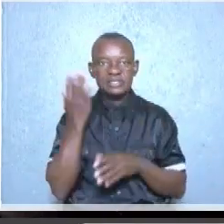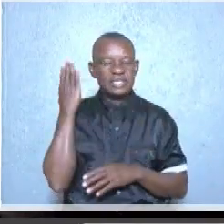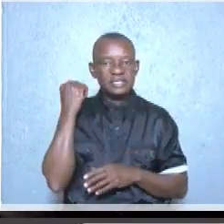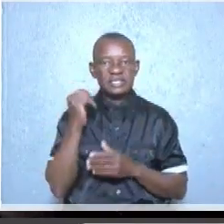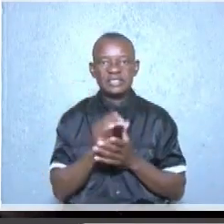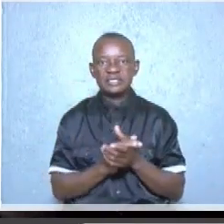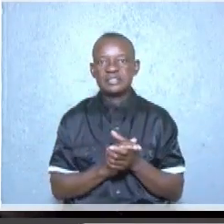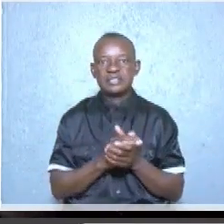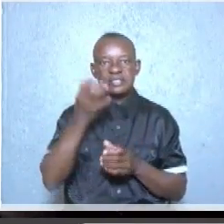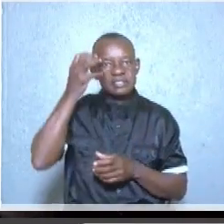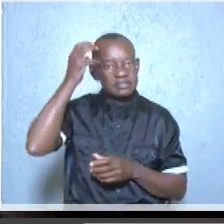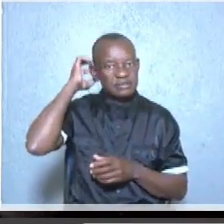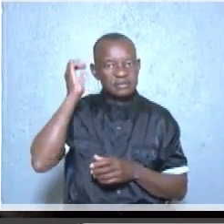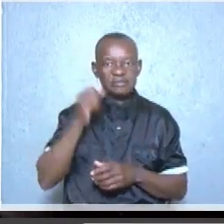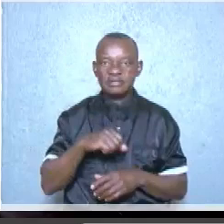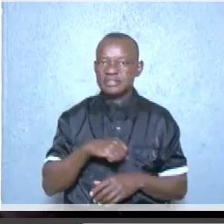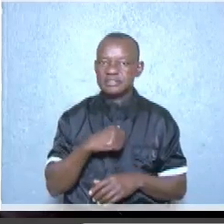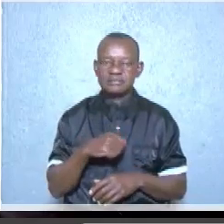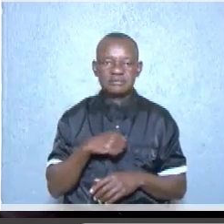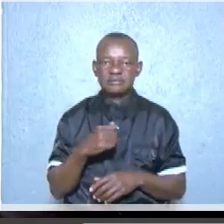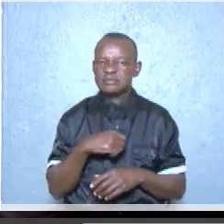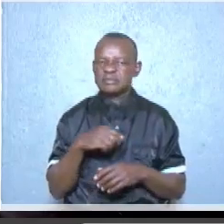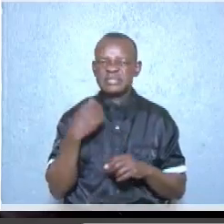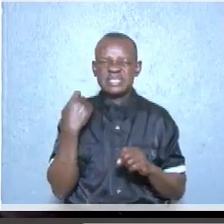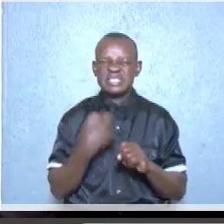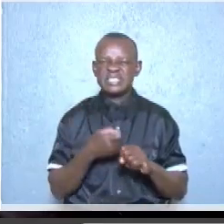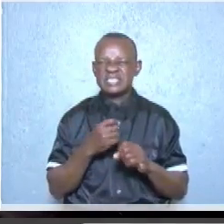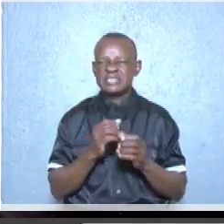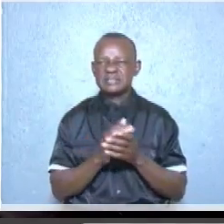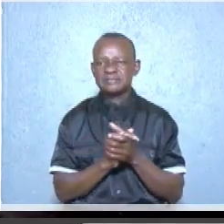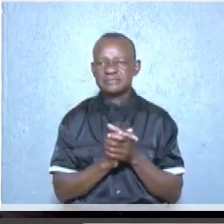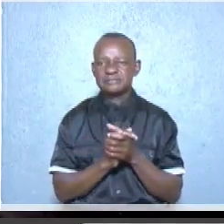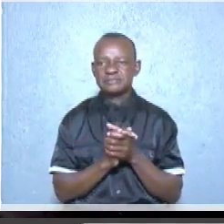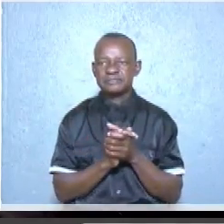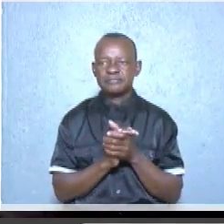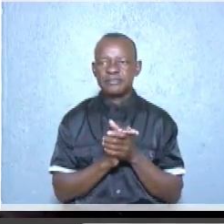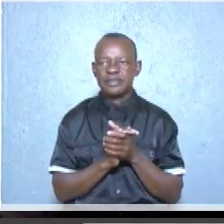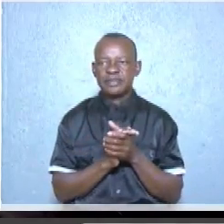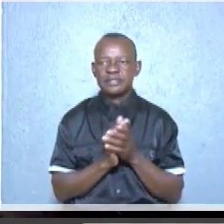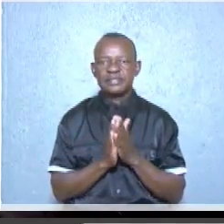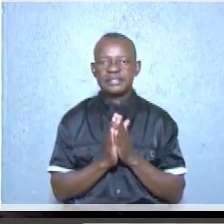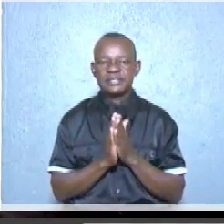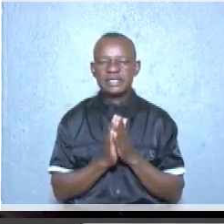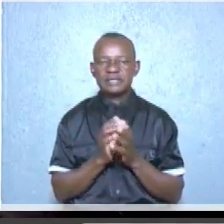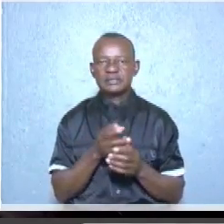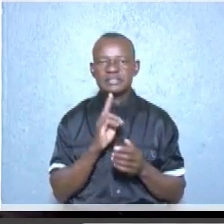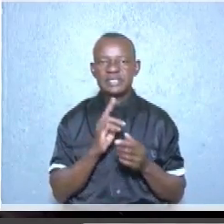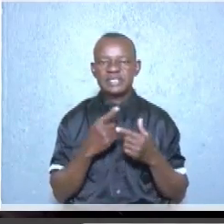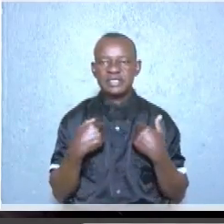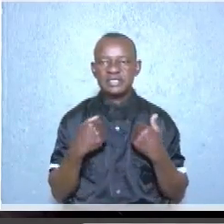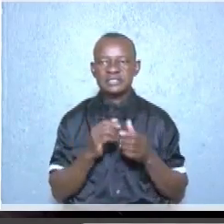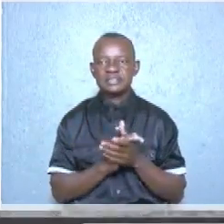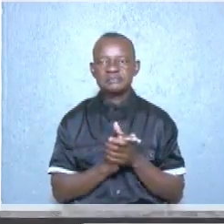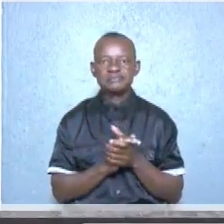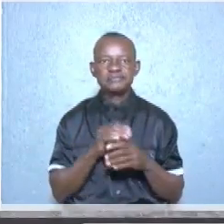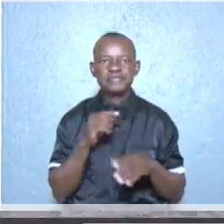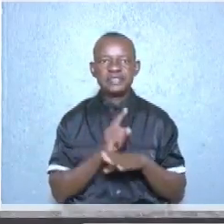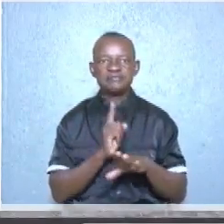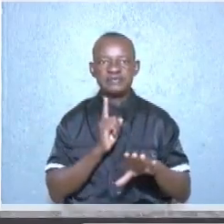bit to the first times that you've heard of this figure, this larger-than-life figure, this Nujoma